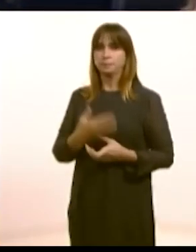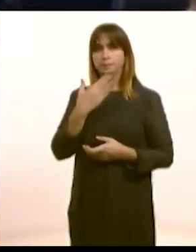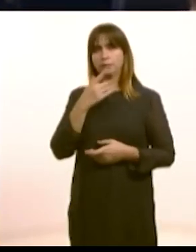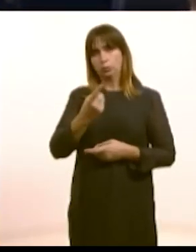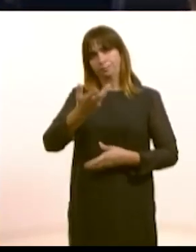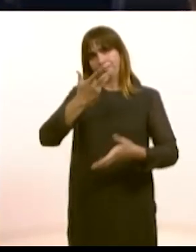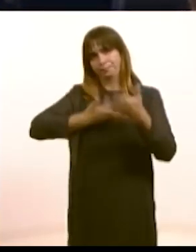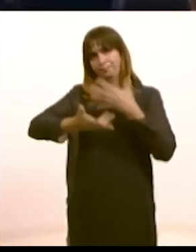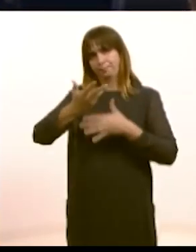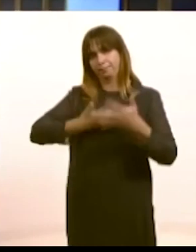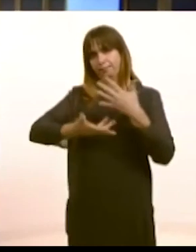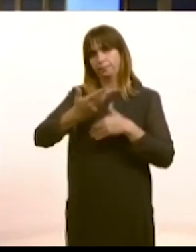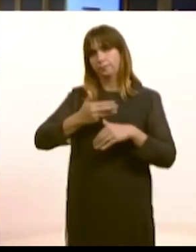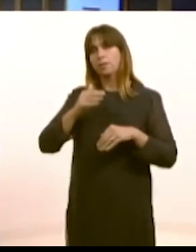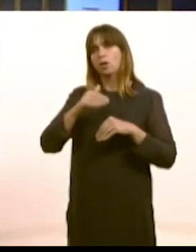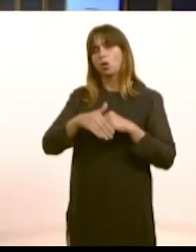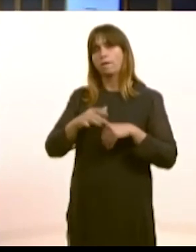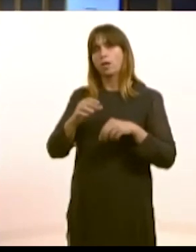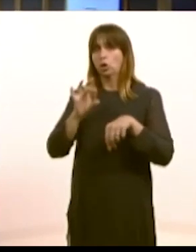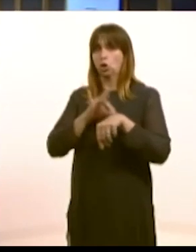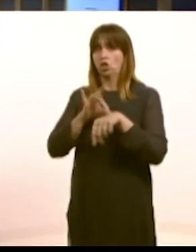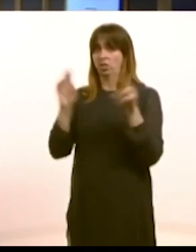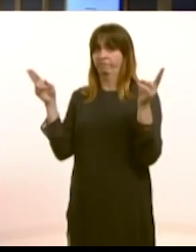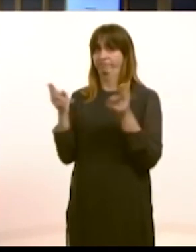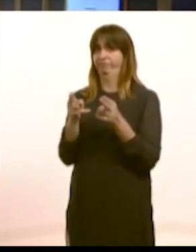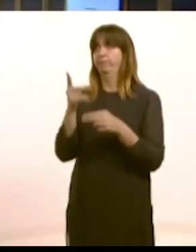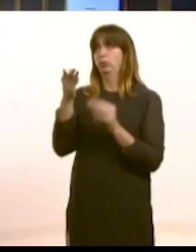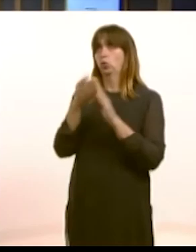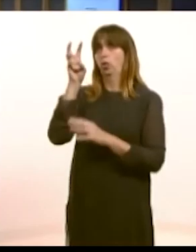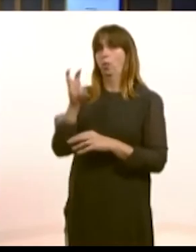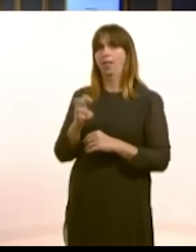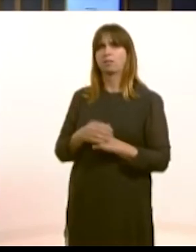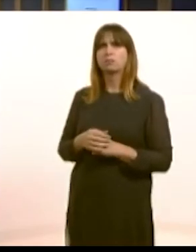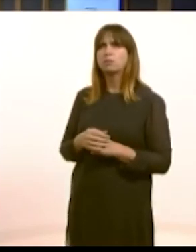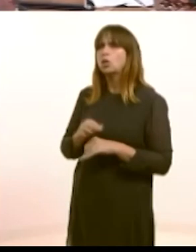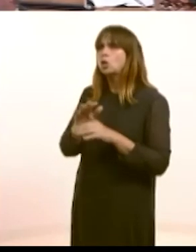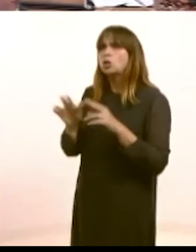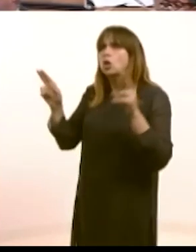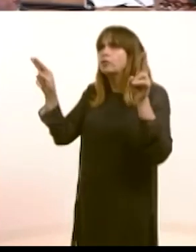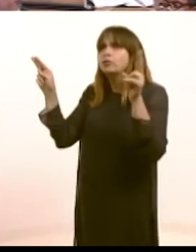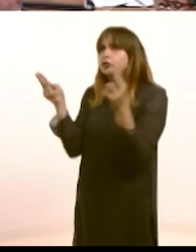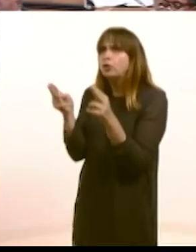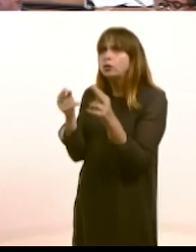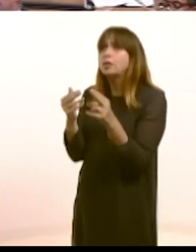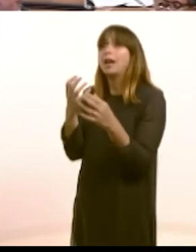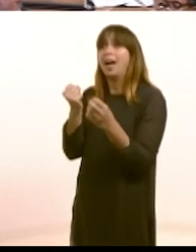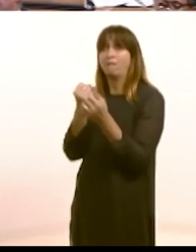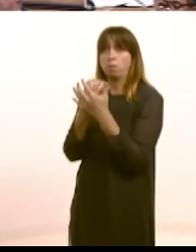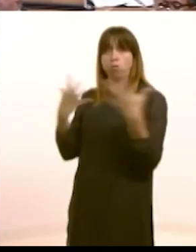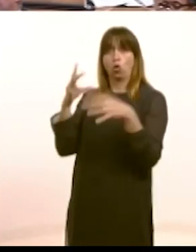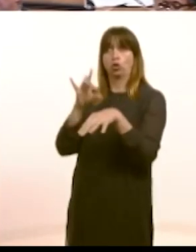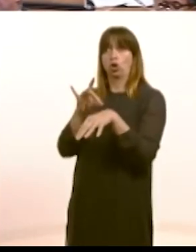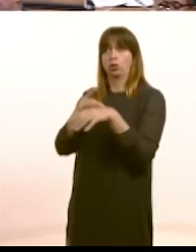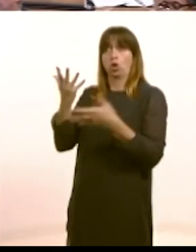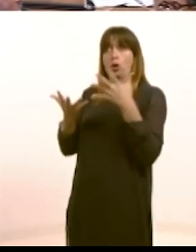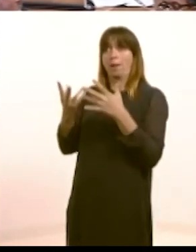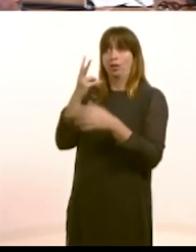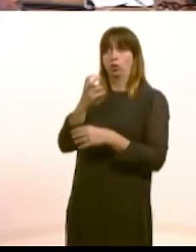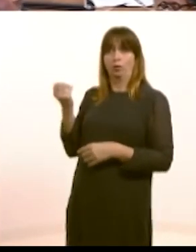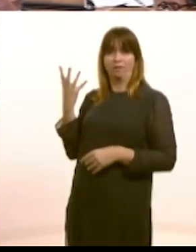on the shortage of doctors in North Wales? Well, as regards the numbers, there isn't a shortage. There are more doctors now than we had in